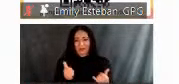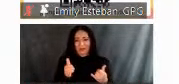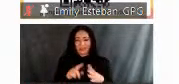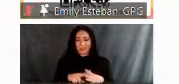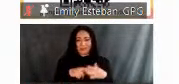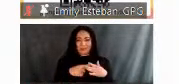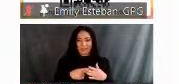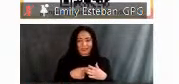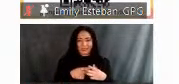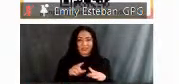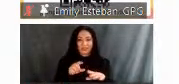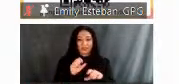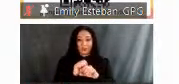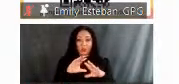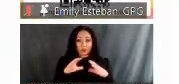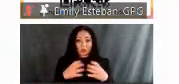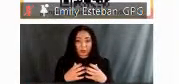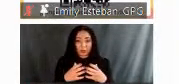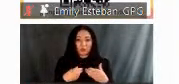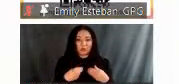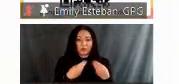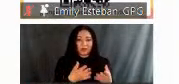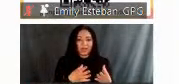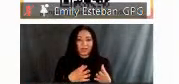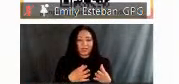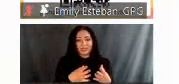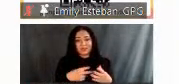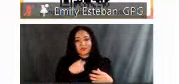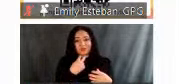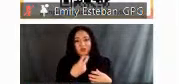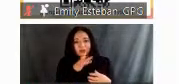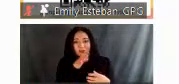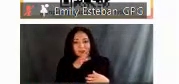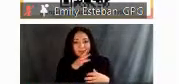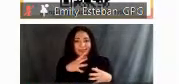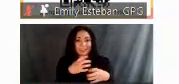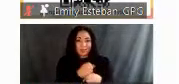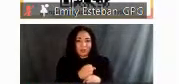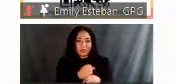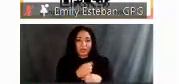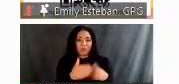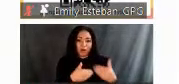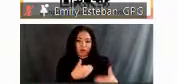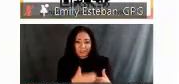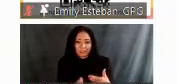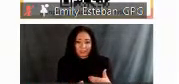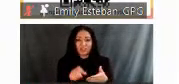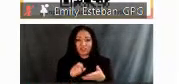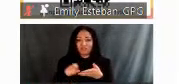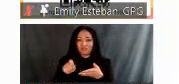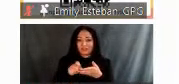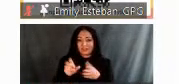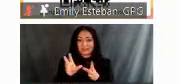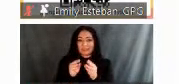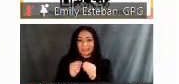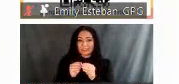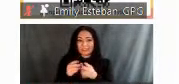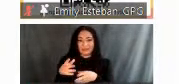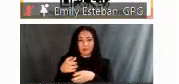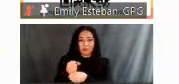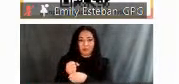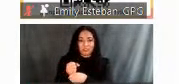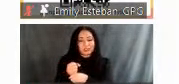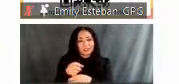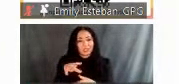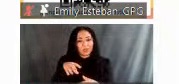meetings to provide verbal summaries on the progress of the workgroup. Written meeting summaries, including all public